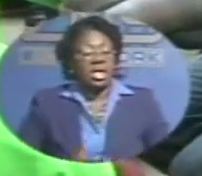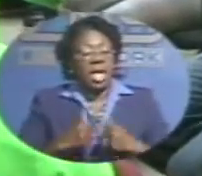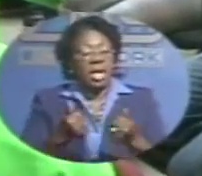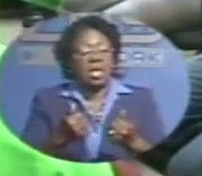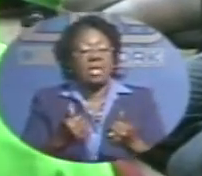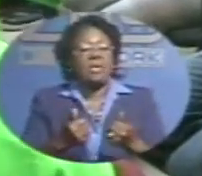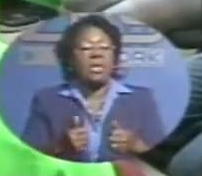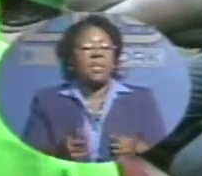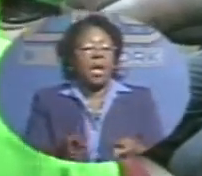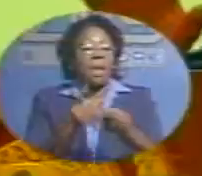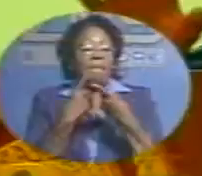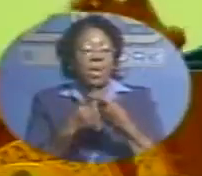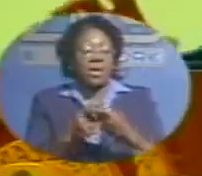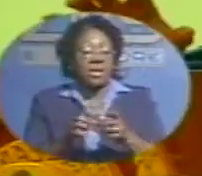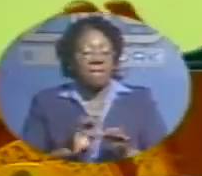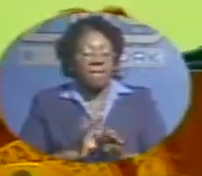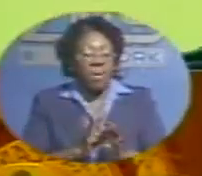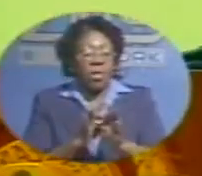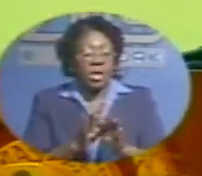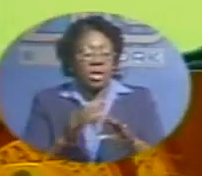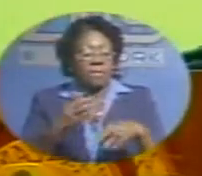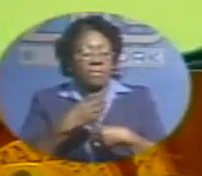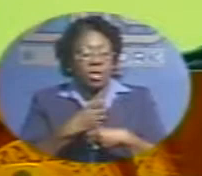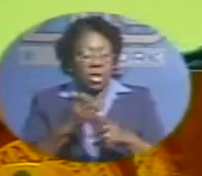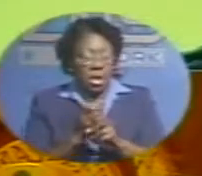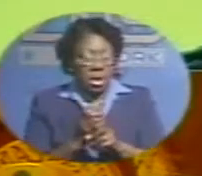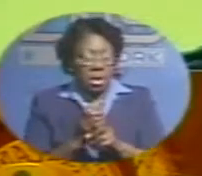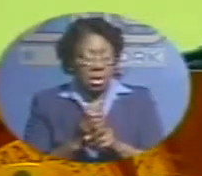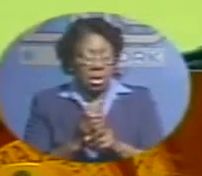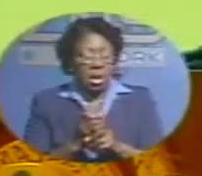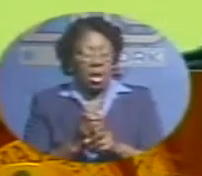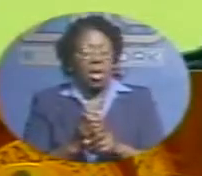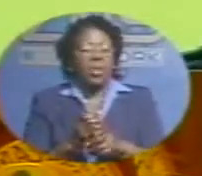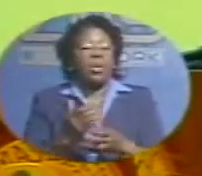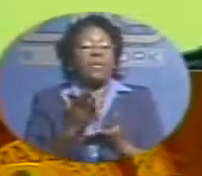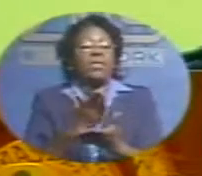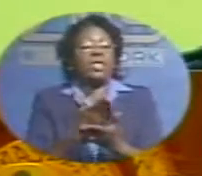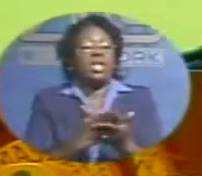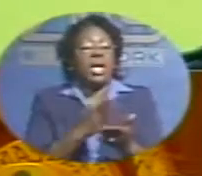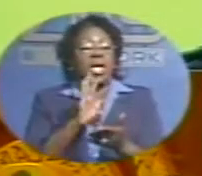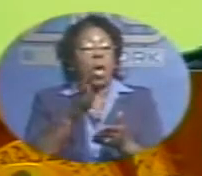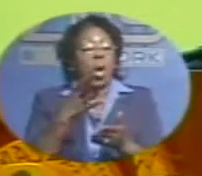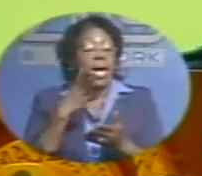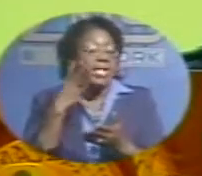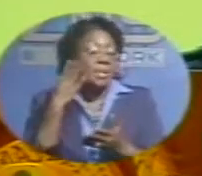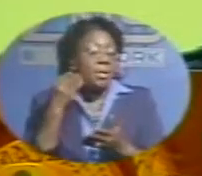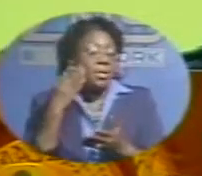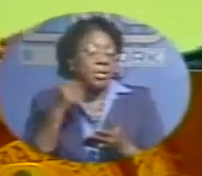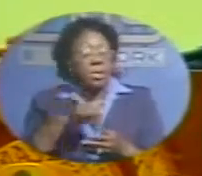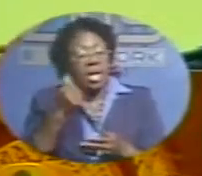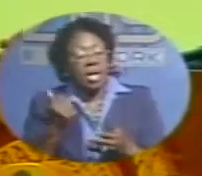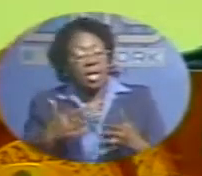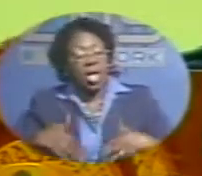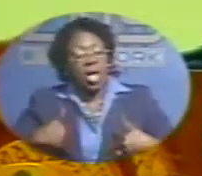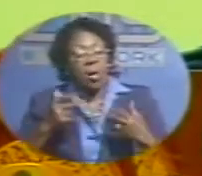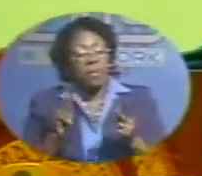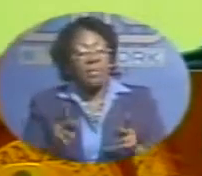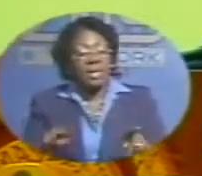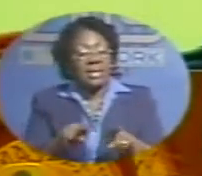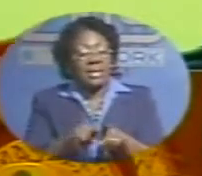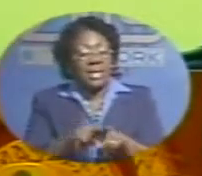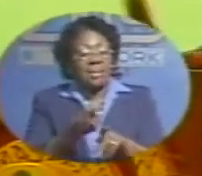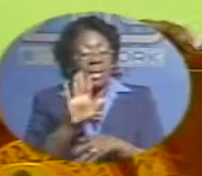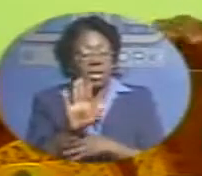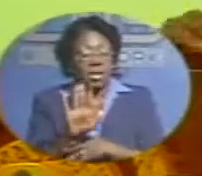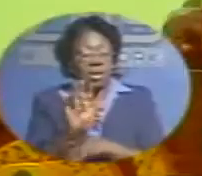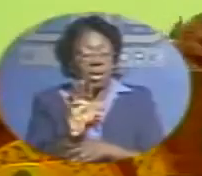change. But you will have to share your experiences with other young people like yourself. I know that there are a lot of young people in Bayndown